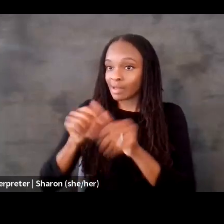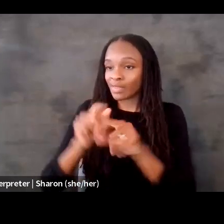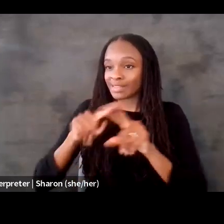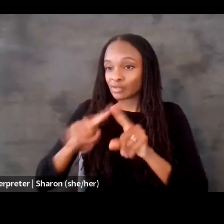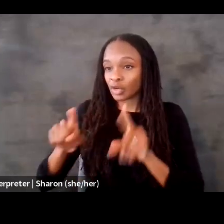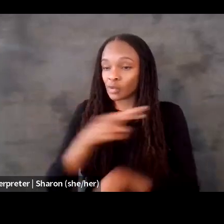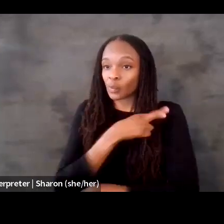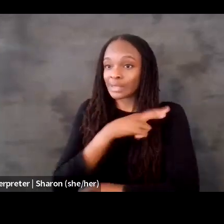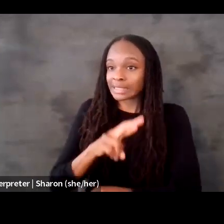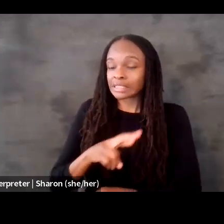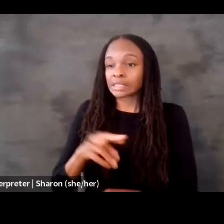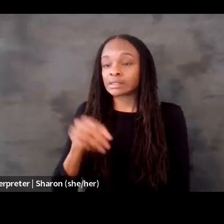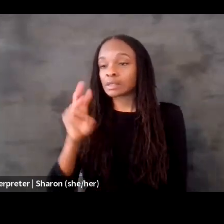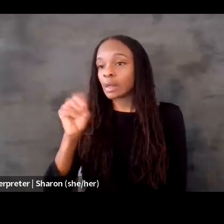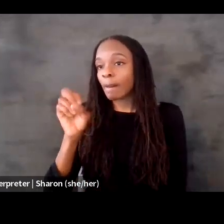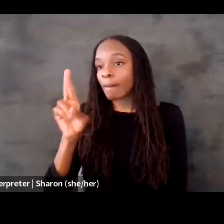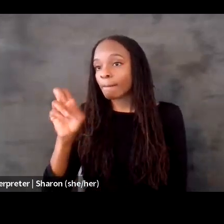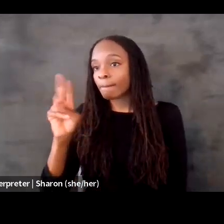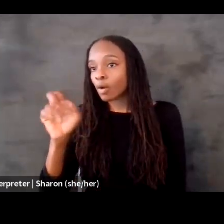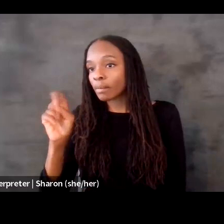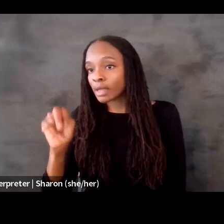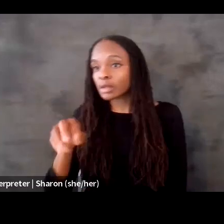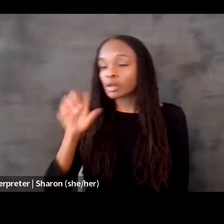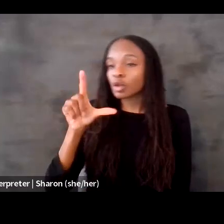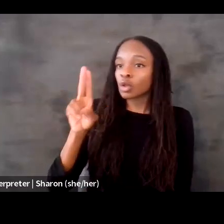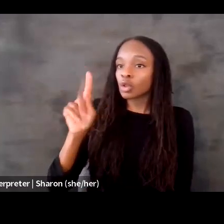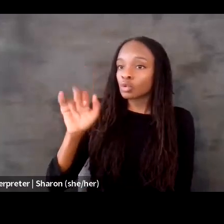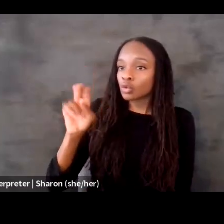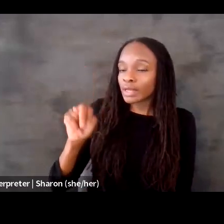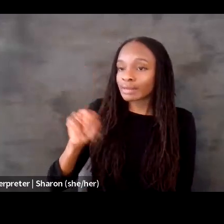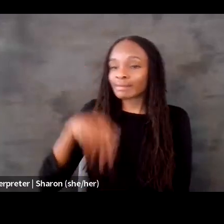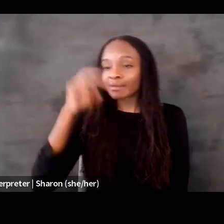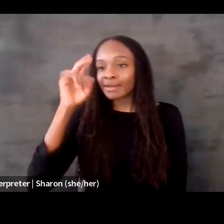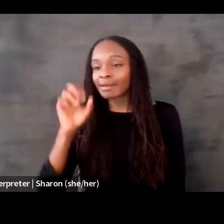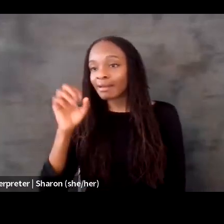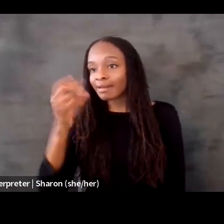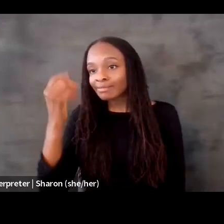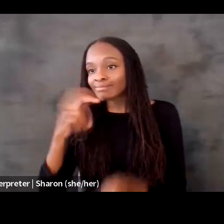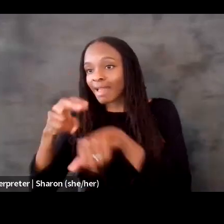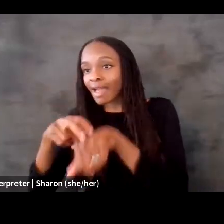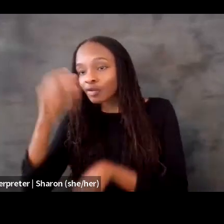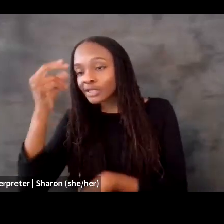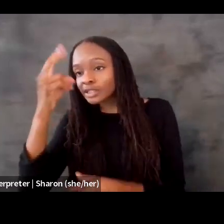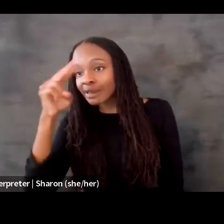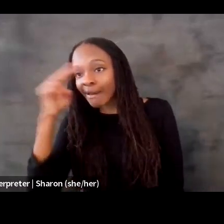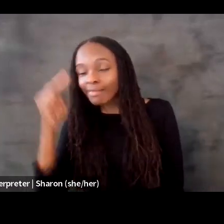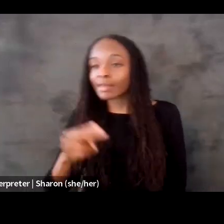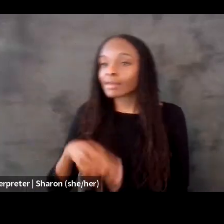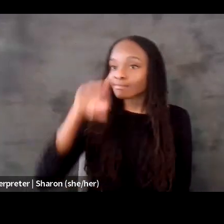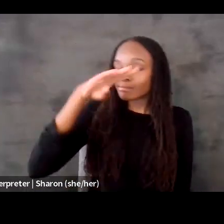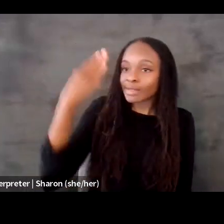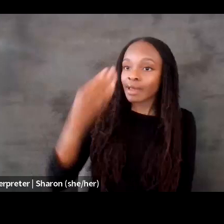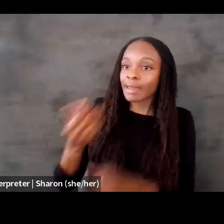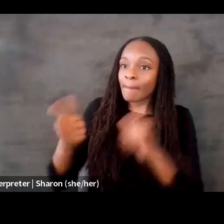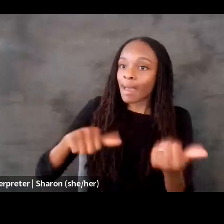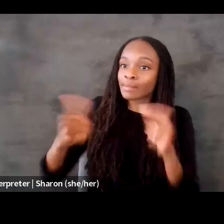Mormon, Lutheran, Irish Catholic, Spanish Catholic, Black Baptist, White Baptist. I